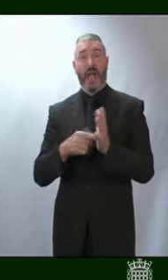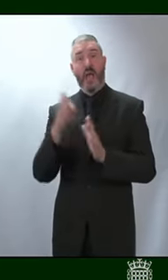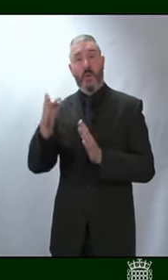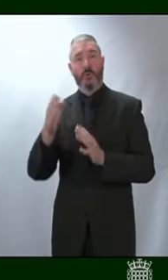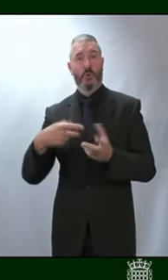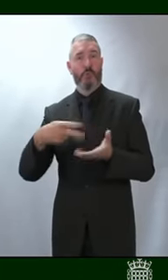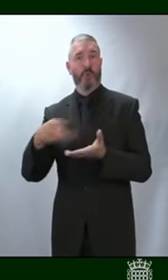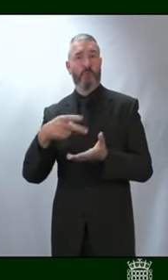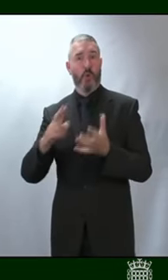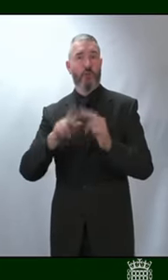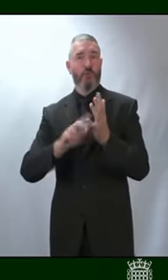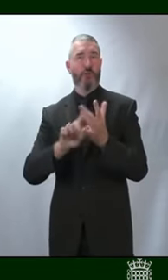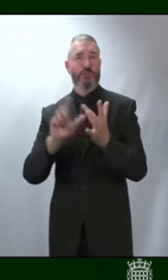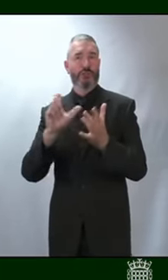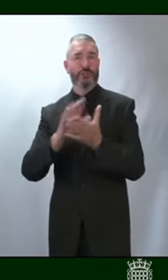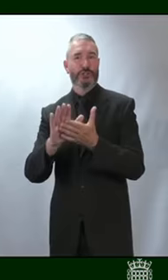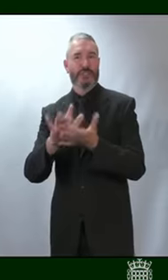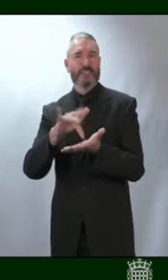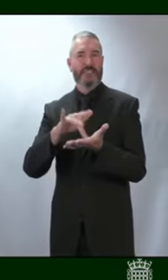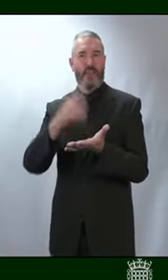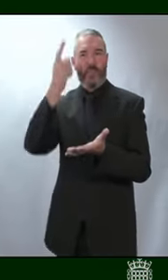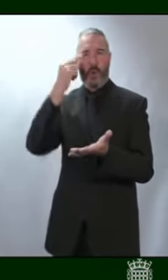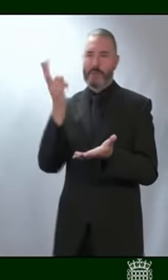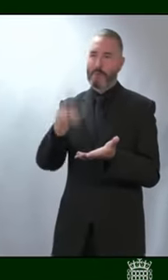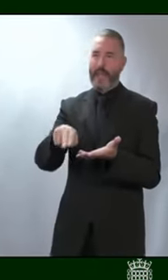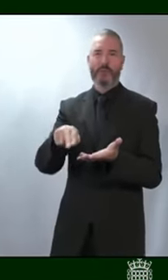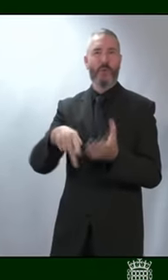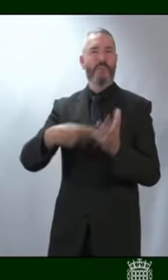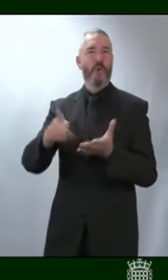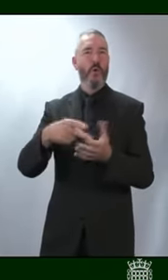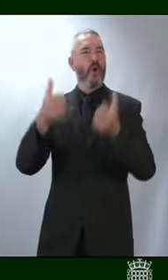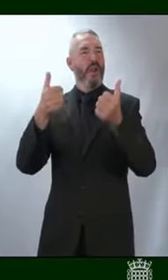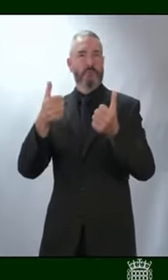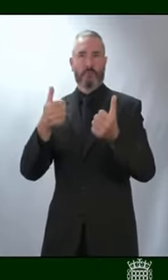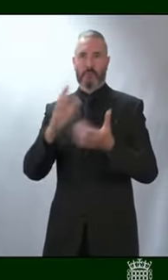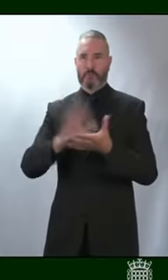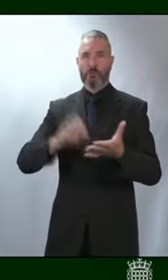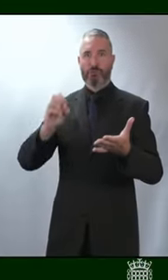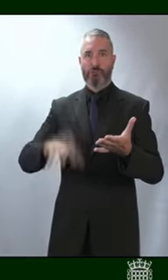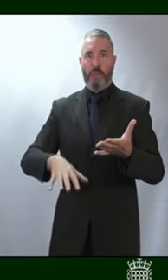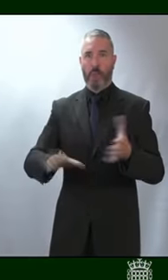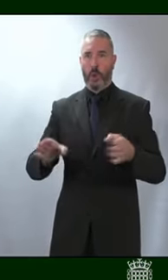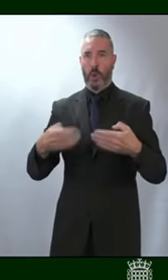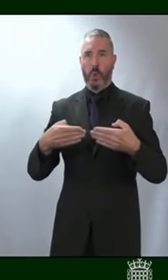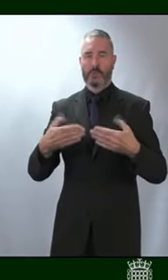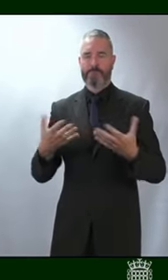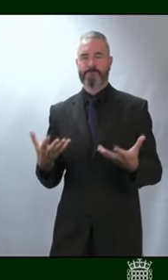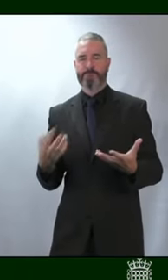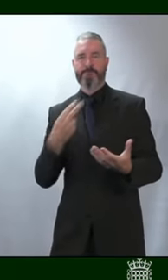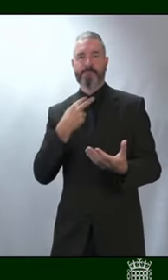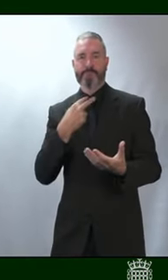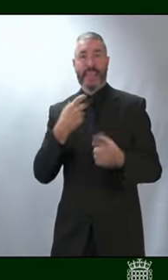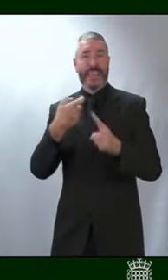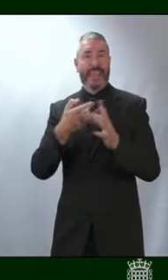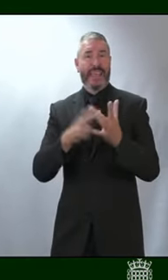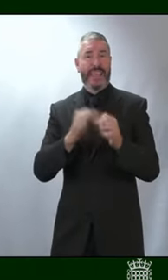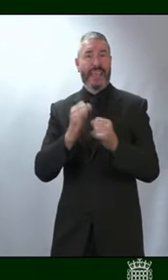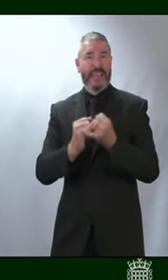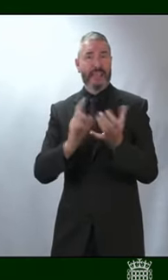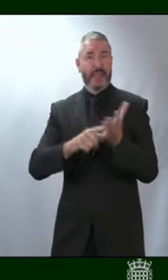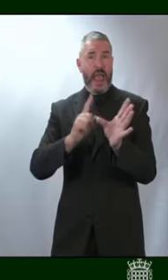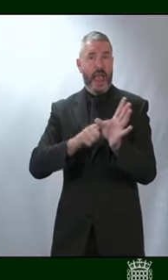part of the pilot to let fans back into football. And it's disappointing that the reopening has now been postponed. And with Kings Lynn Town, Mansfield and